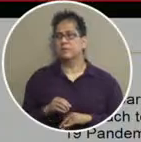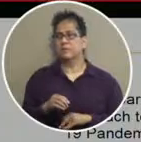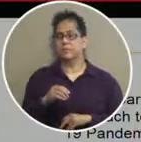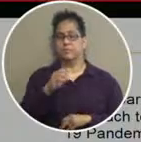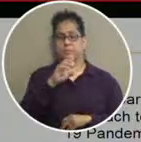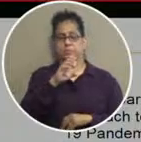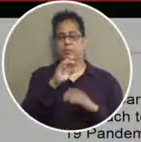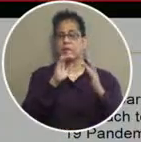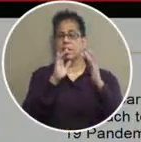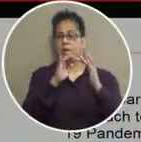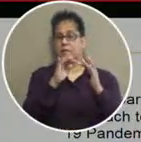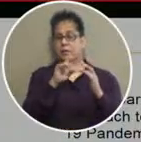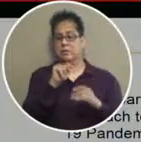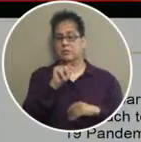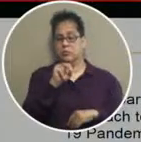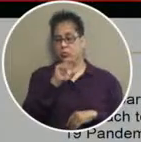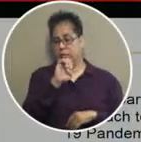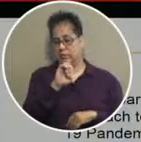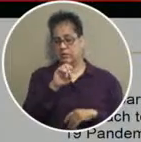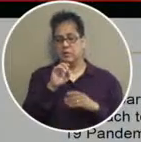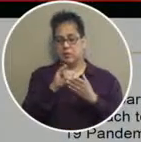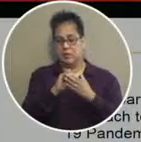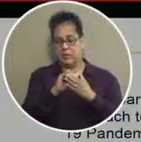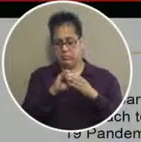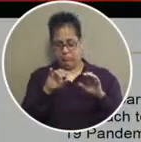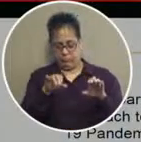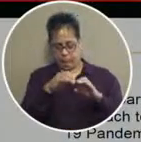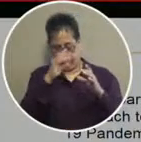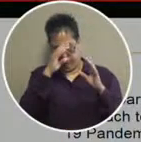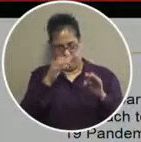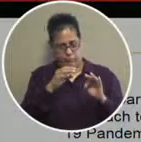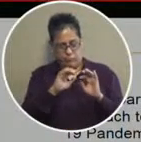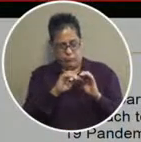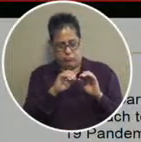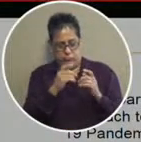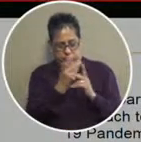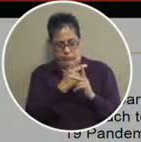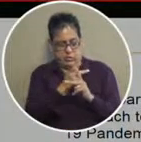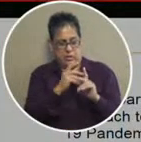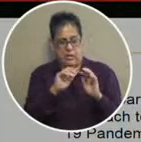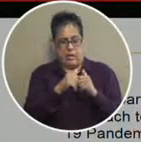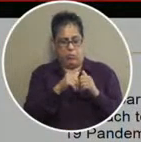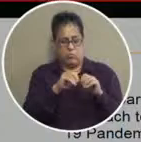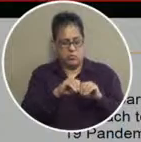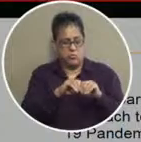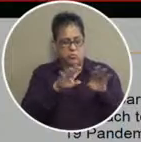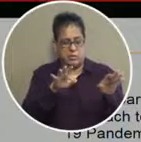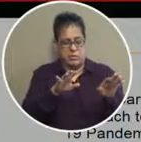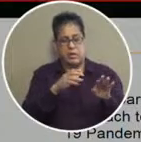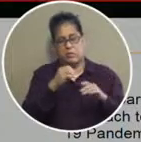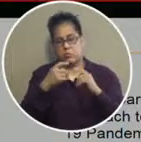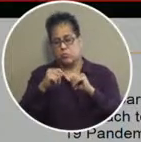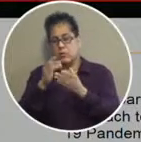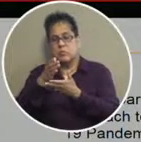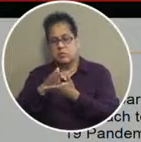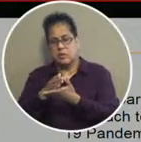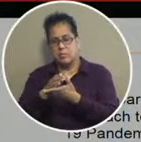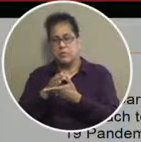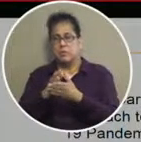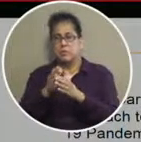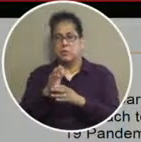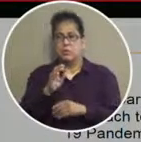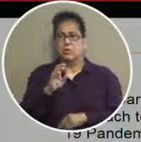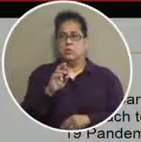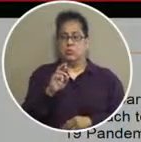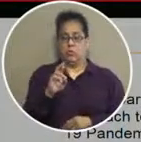So contact tracing is conducted as an effort to determine possible spread of the infection and to implement measures to stop the spread of COVID-19. So here on the right,